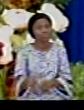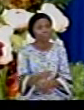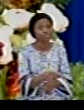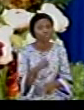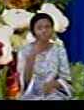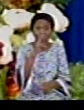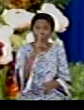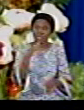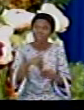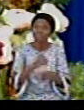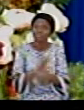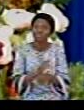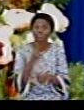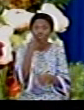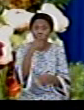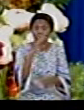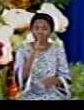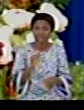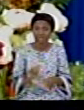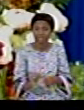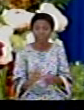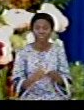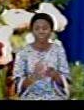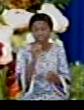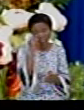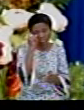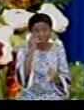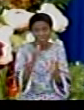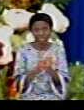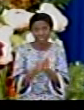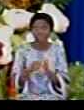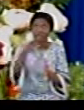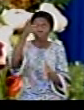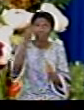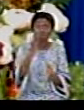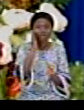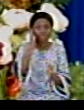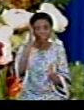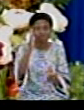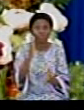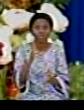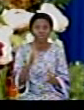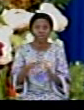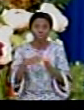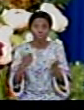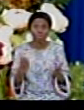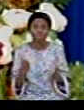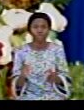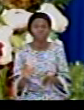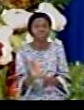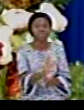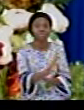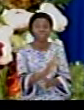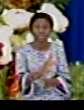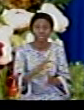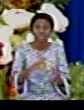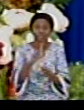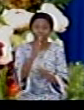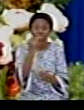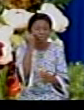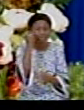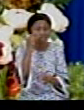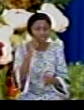able to open their eyes of understanding, that everybody will fall in line, that myself and